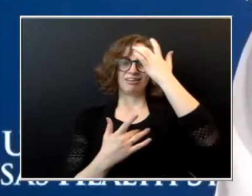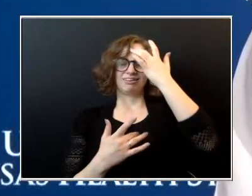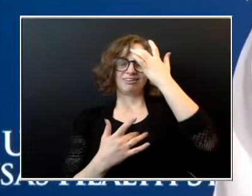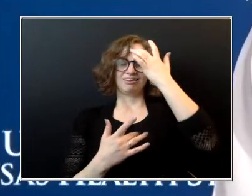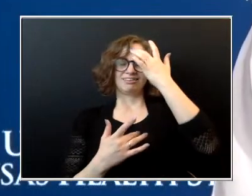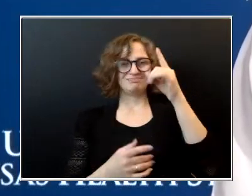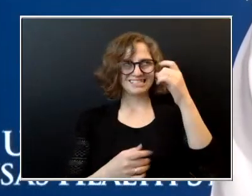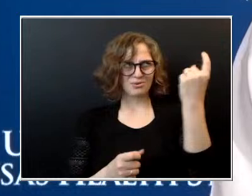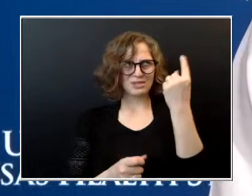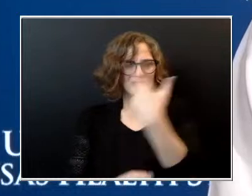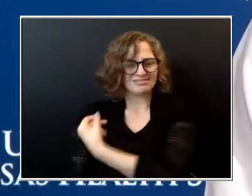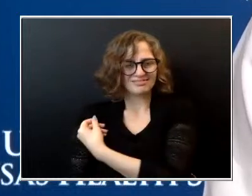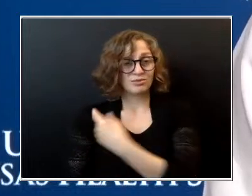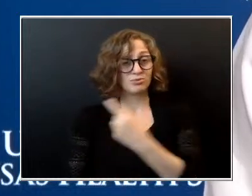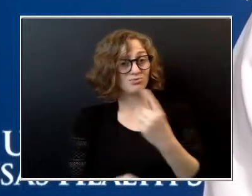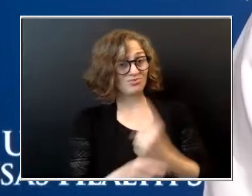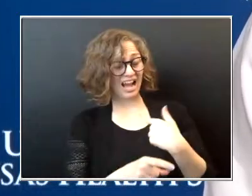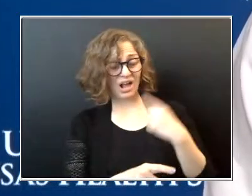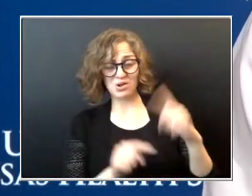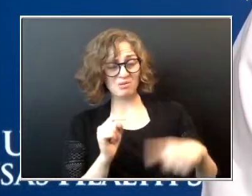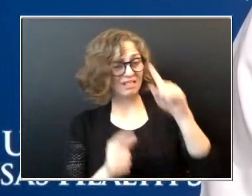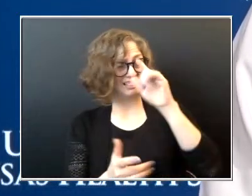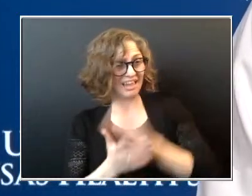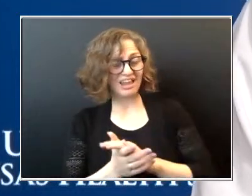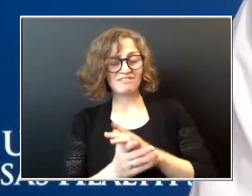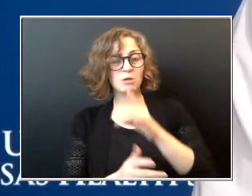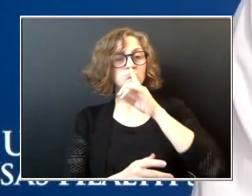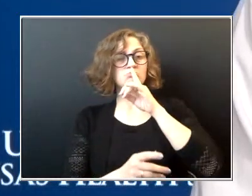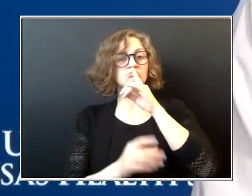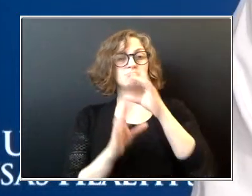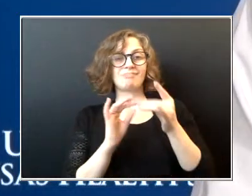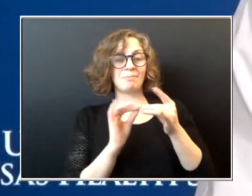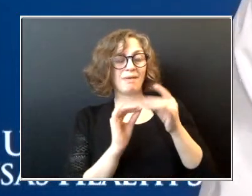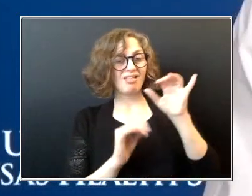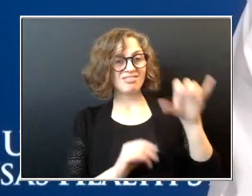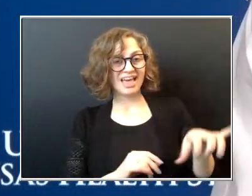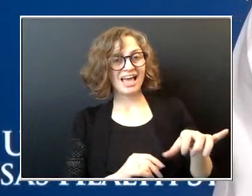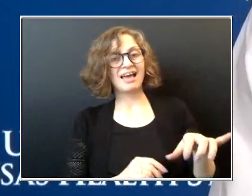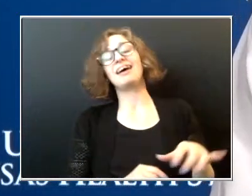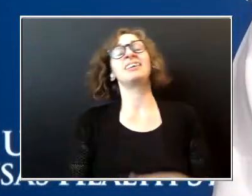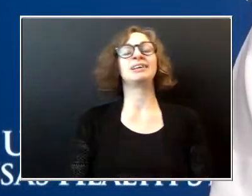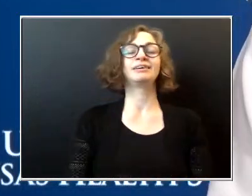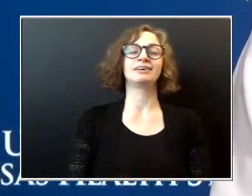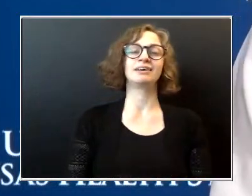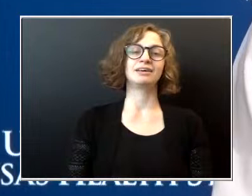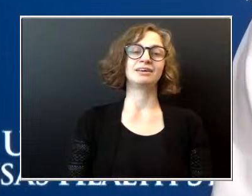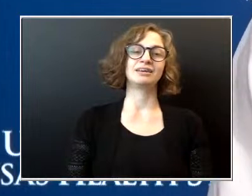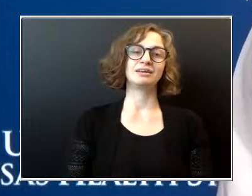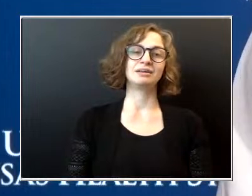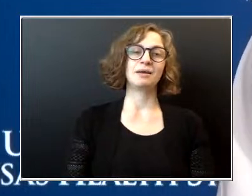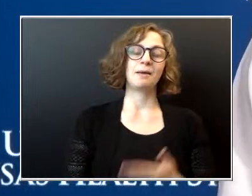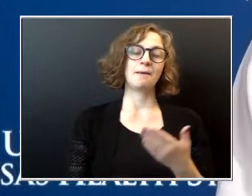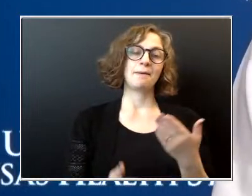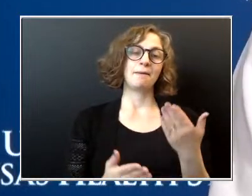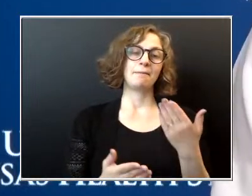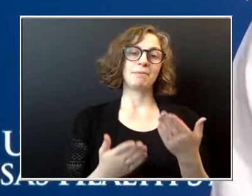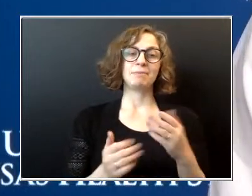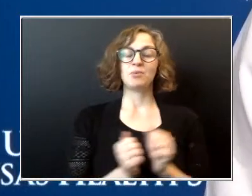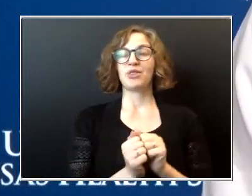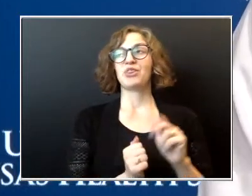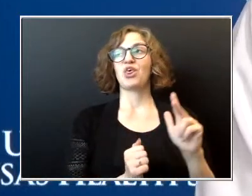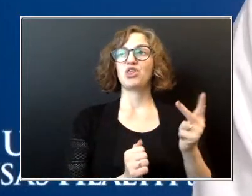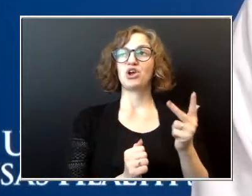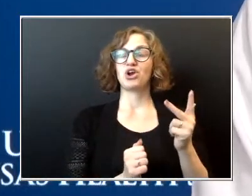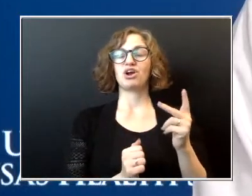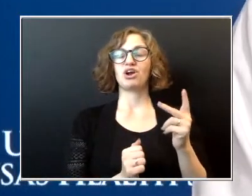wasn't mention of that, because even a lot of people, and maybe not with the first or second, but maybe with the third or vice versa, you know, there's